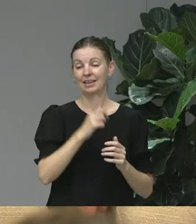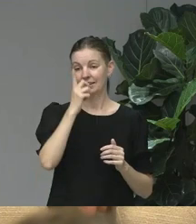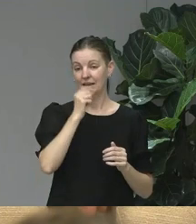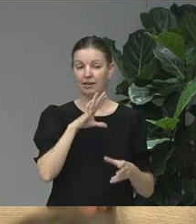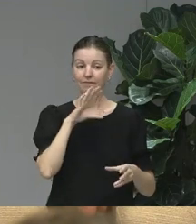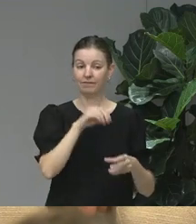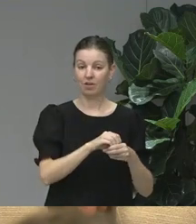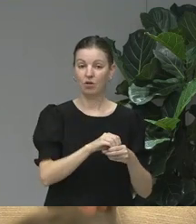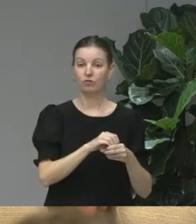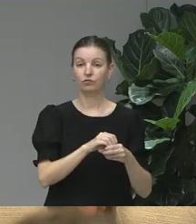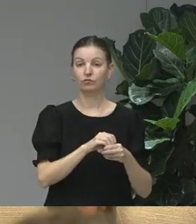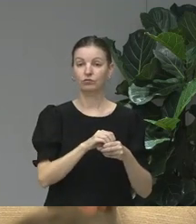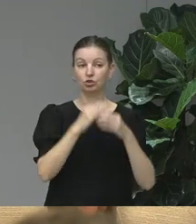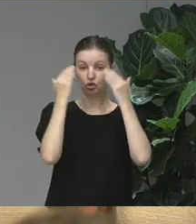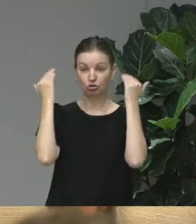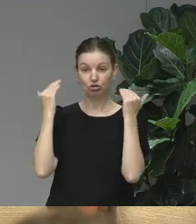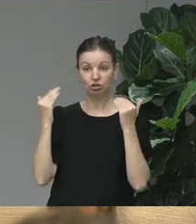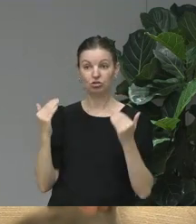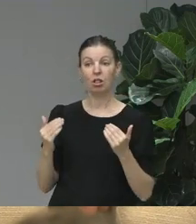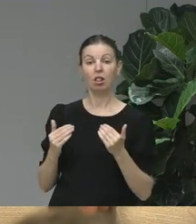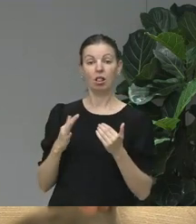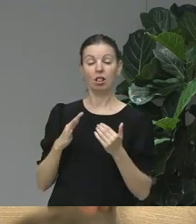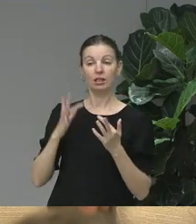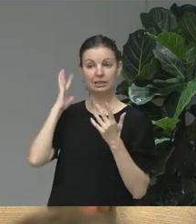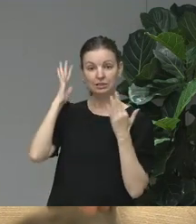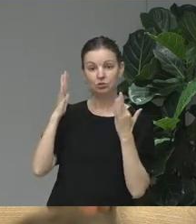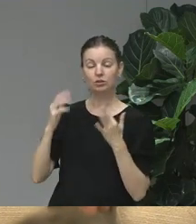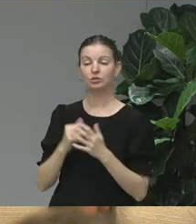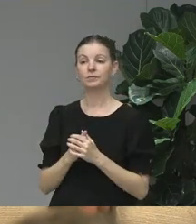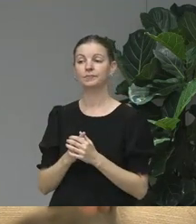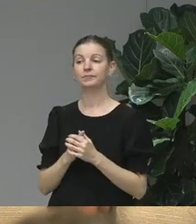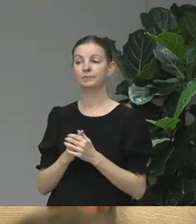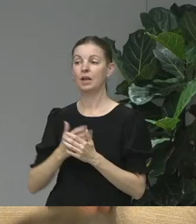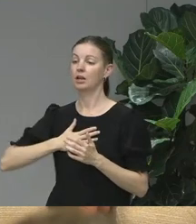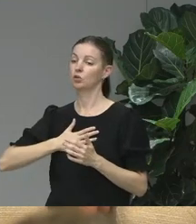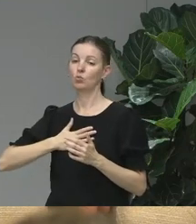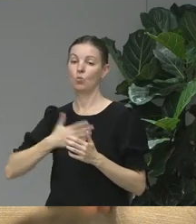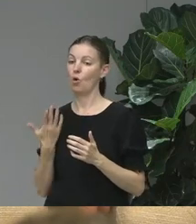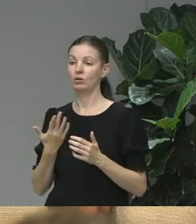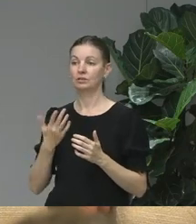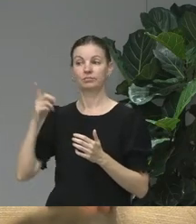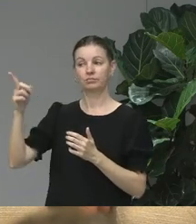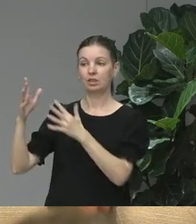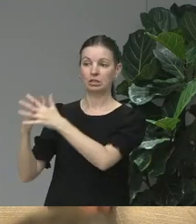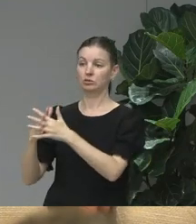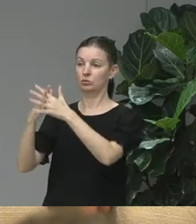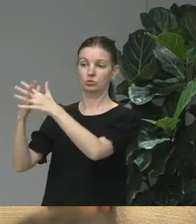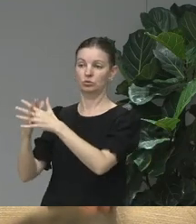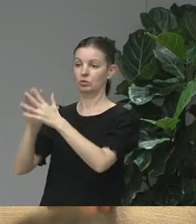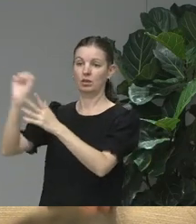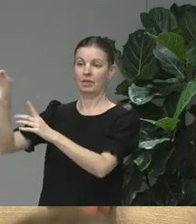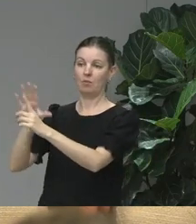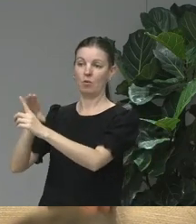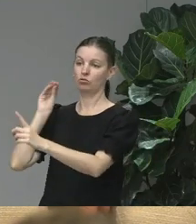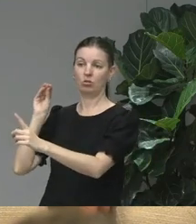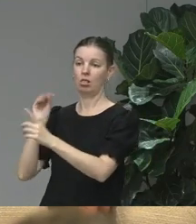involve judicial consideration much more, and I don't want to get anywhere near the model that's in the US. What we